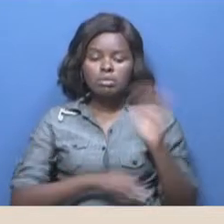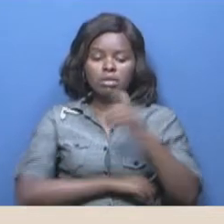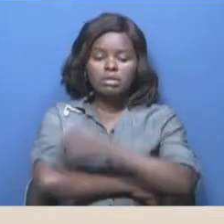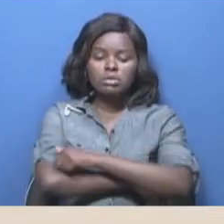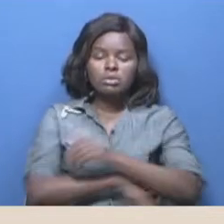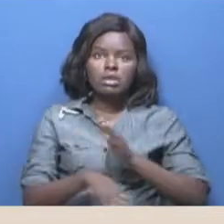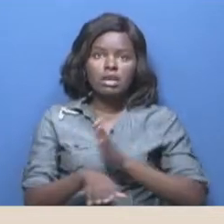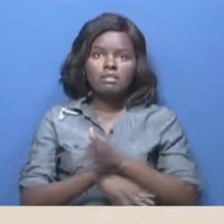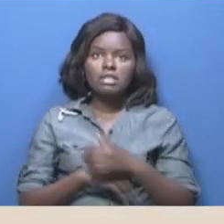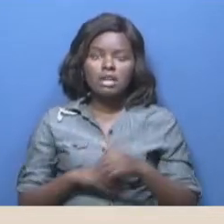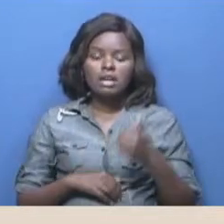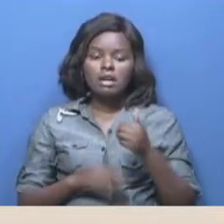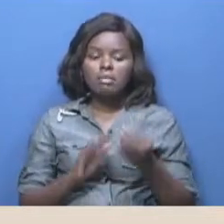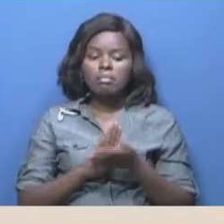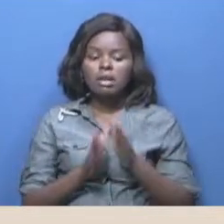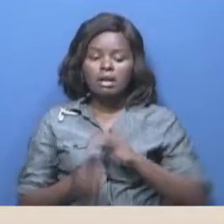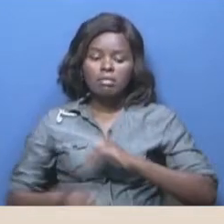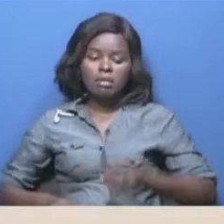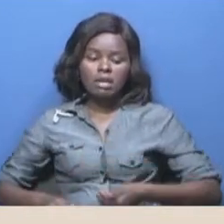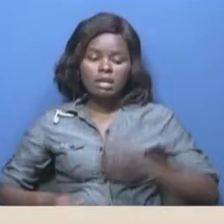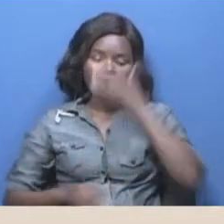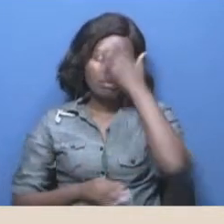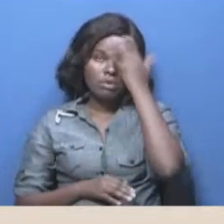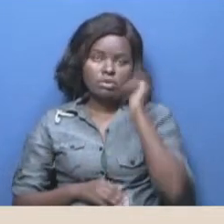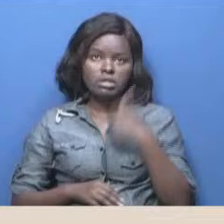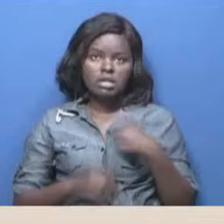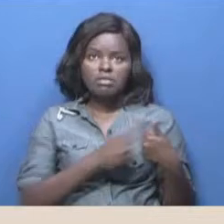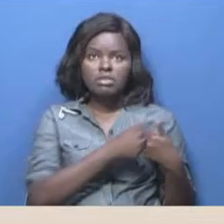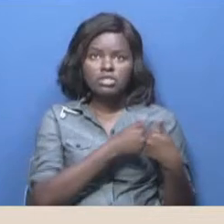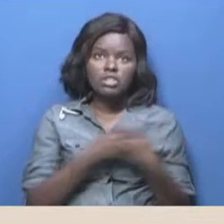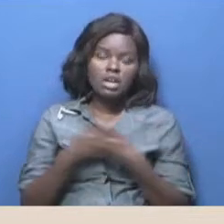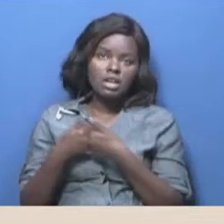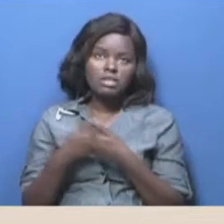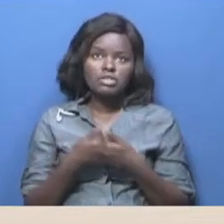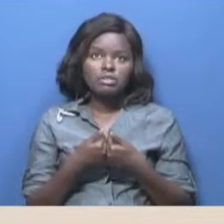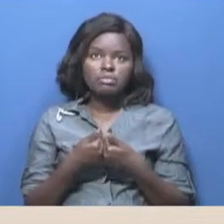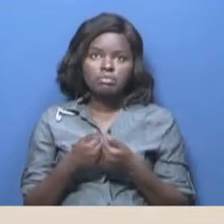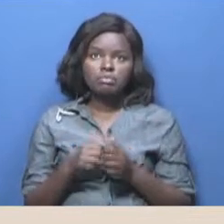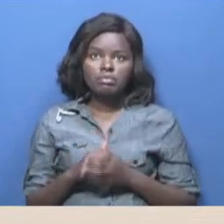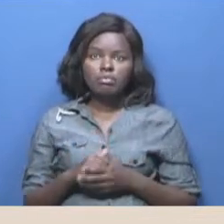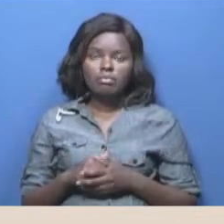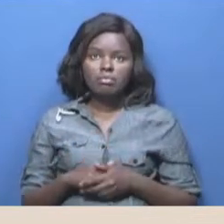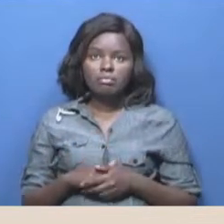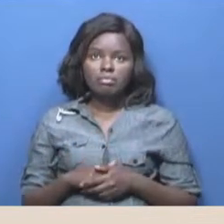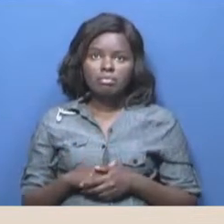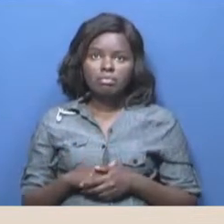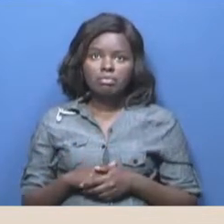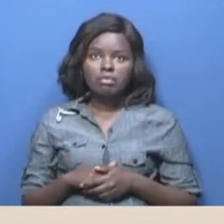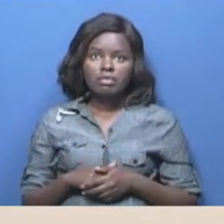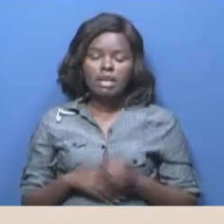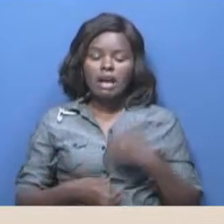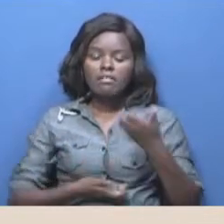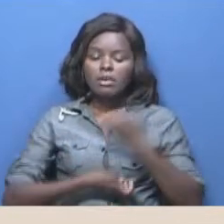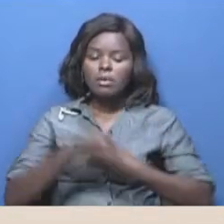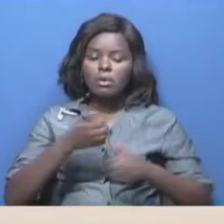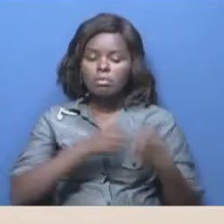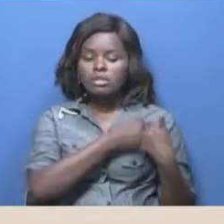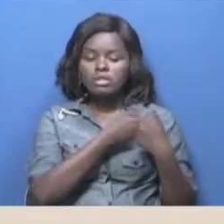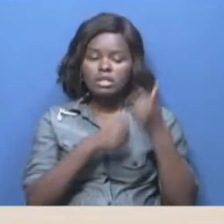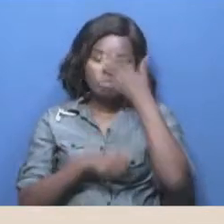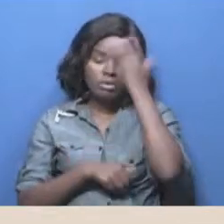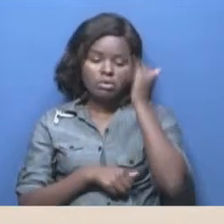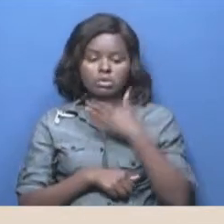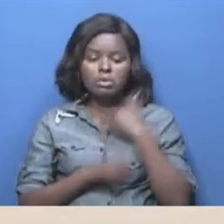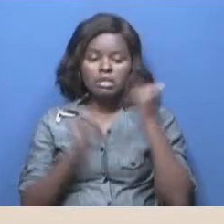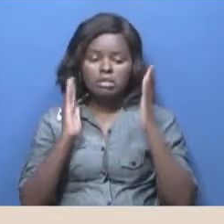they have had babies, because there's a challenge. Where do you leave the baby? There is economic challenge because you need somebody